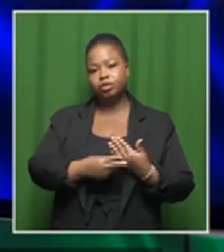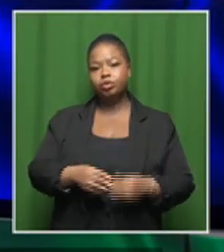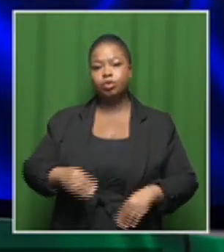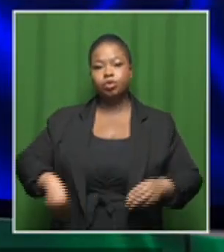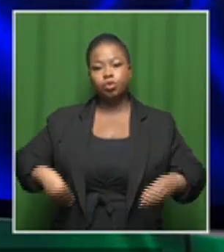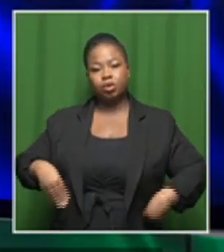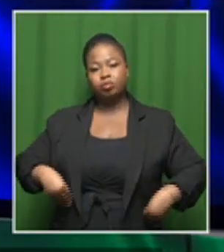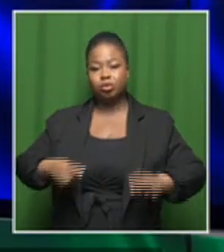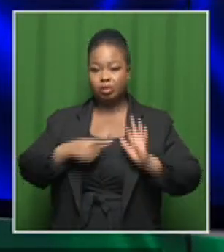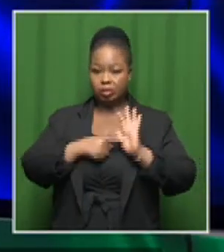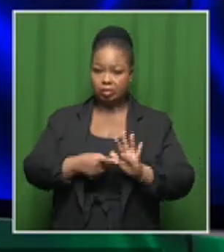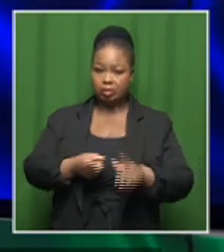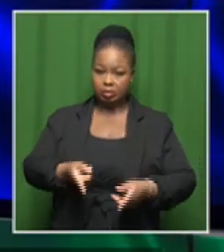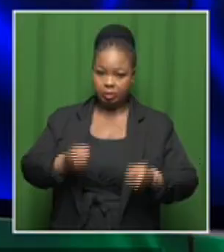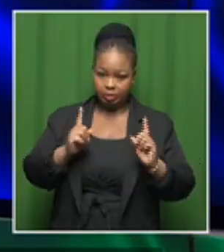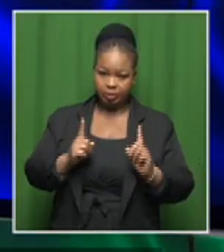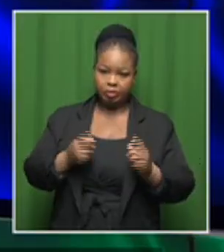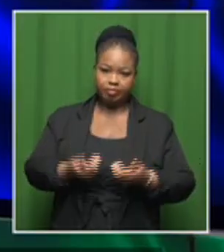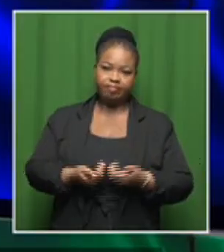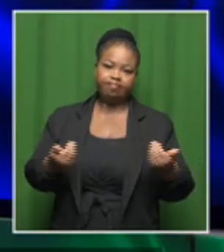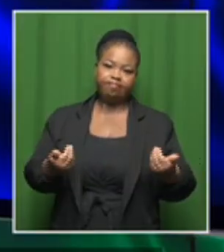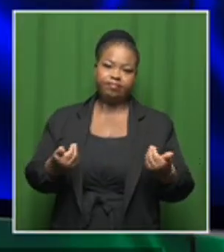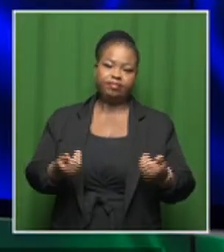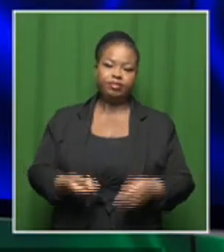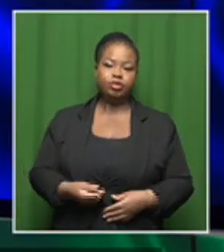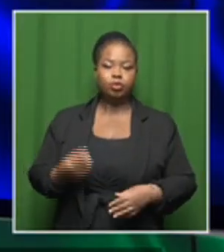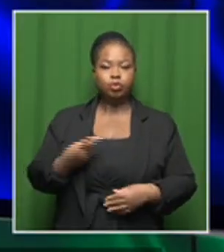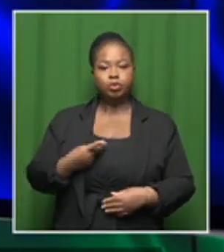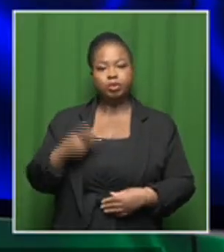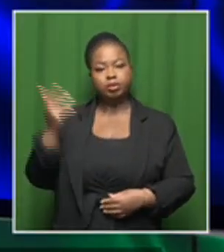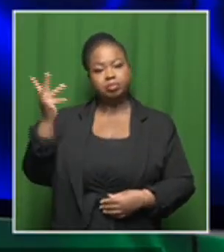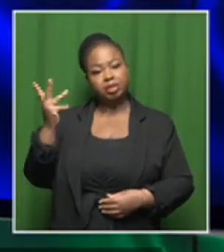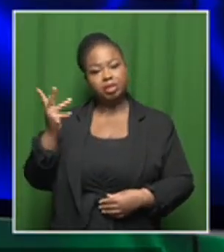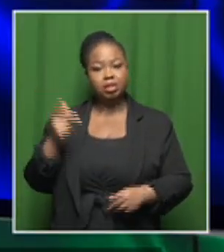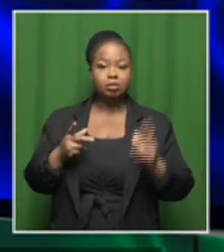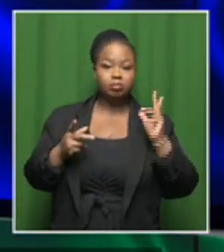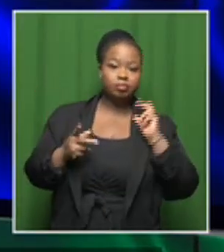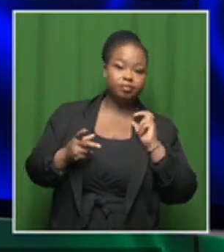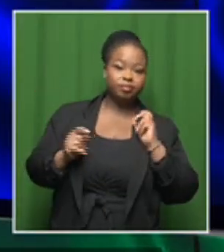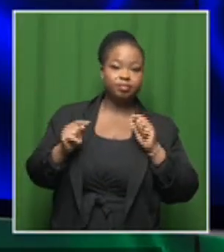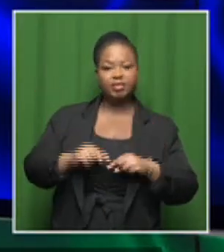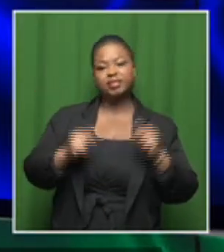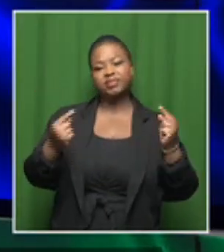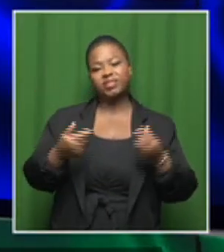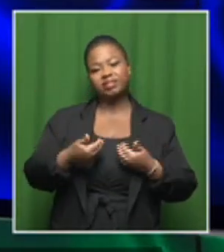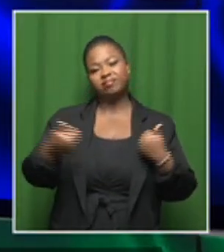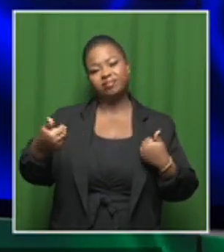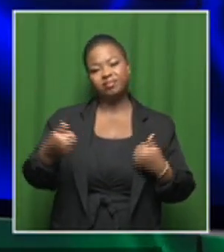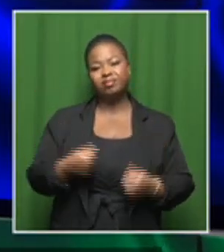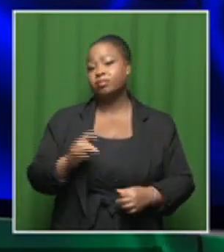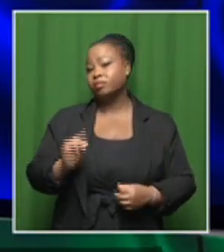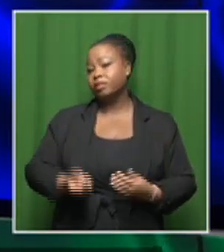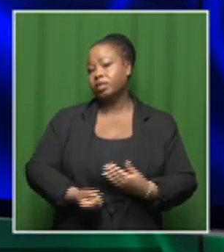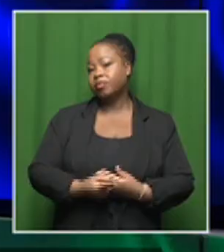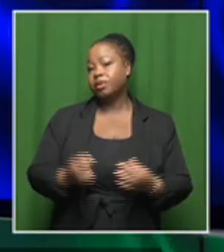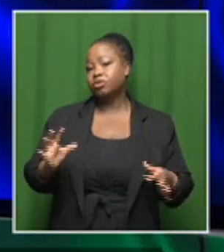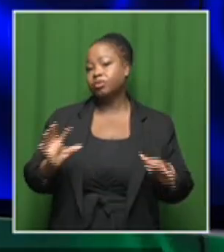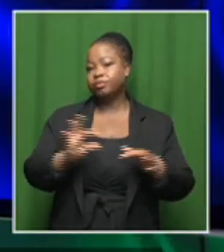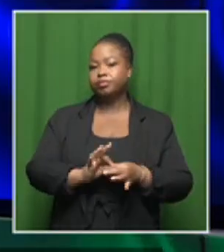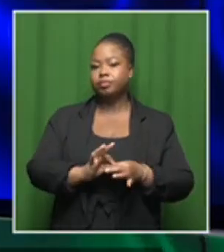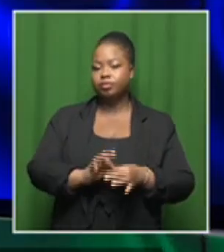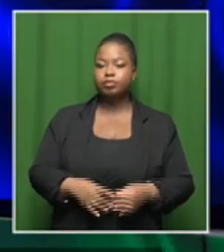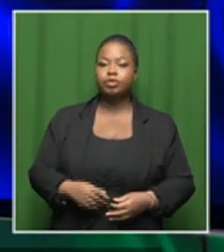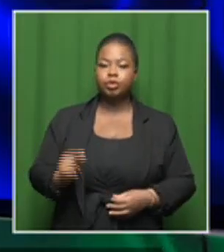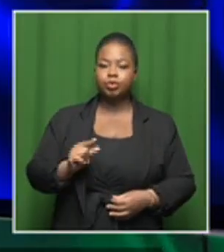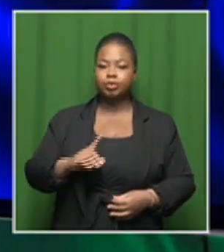how corruption, protests and political divides reveal the gap between speaking and also being heard, and what must happen to close it. So he's going to be